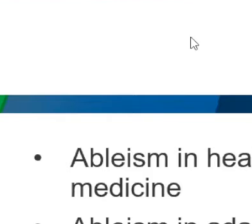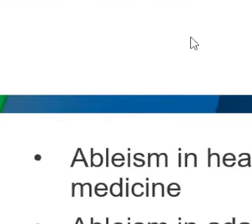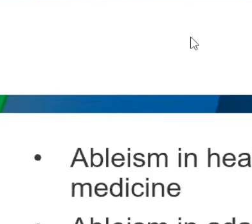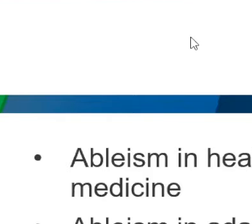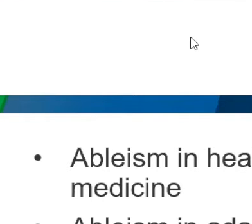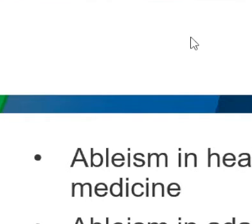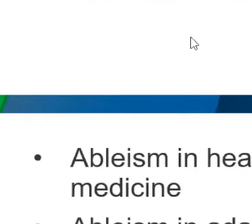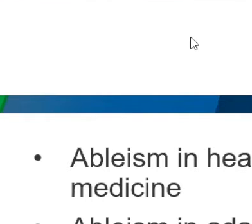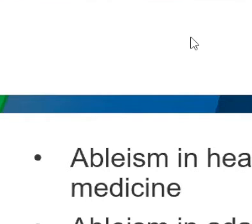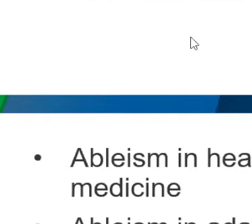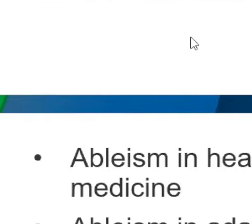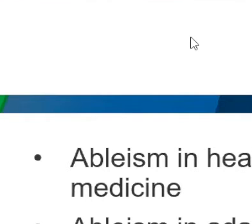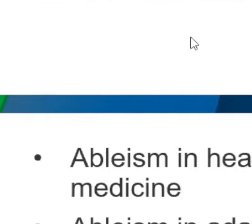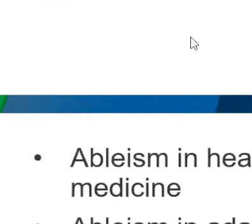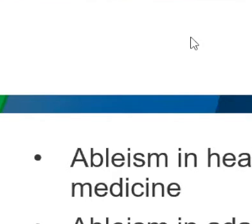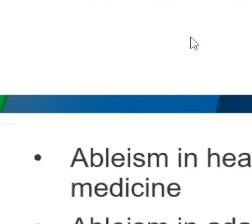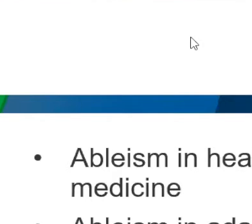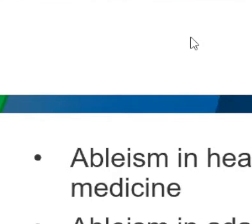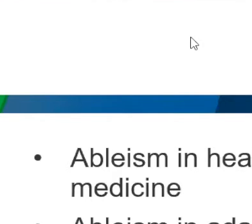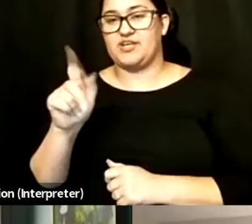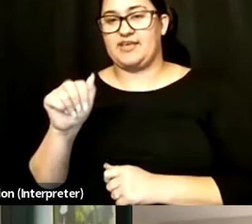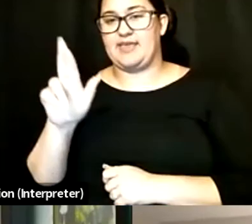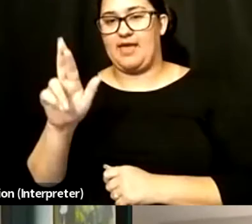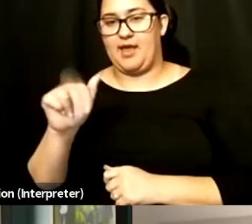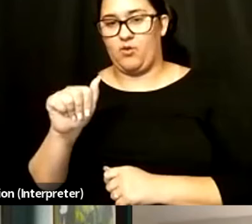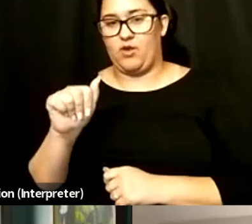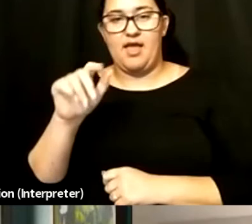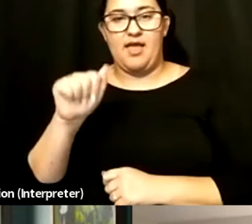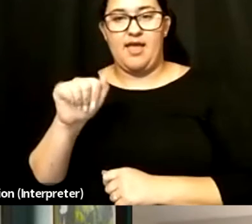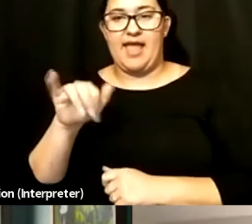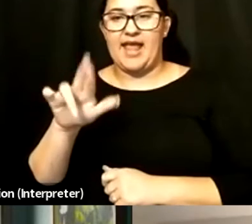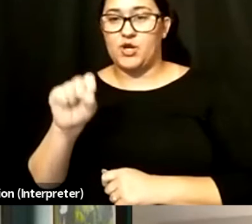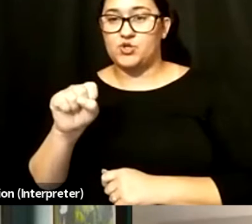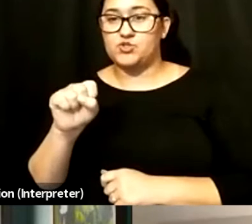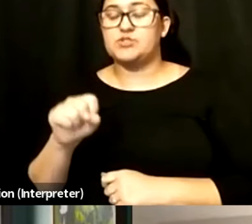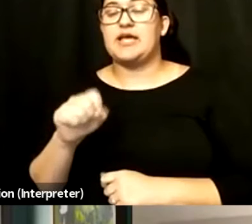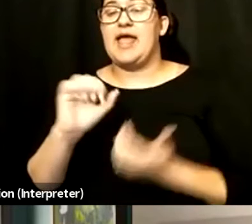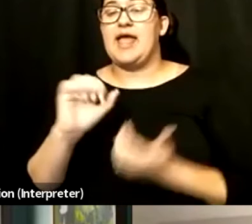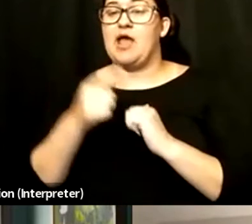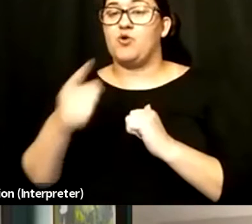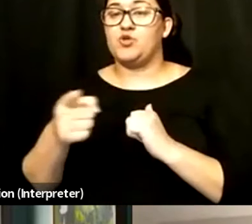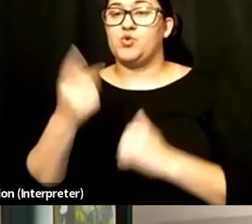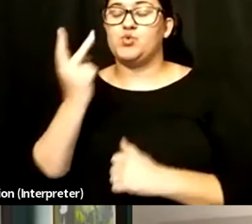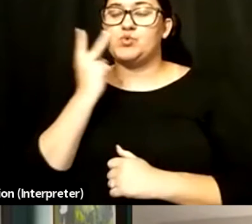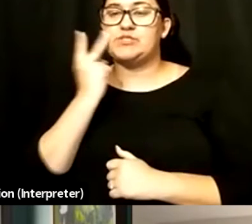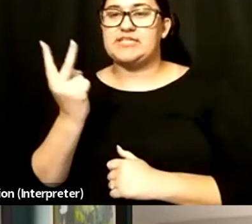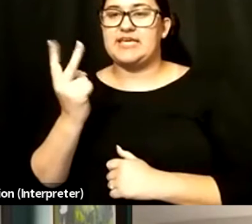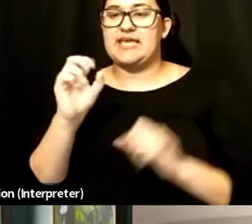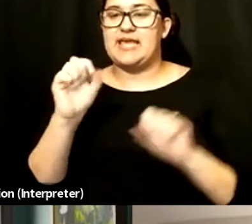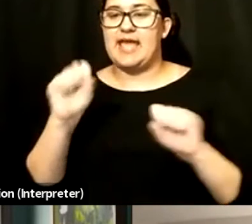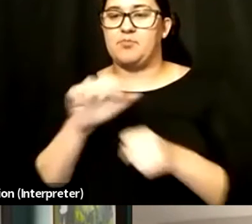like to start with Dr. Kara Ayers and talk with you about kind of how you see ableism in